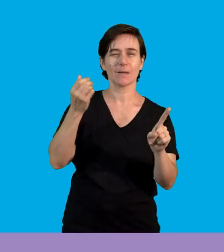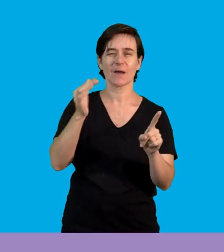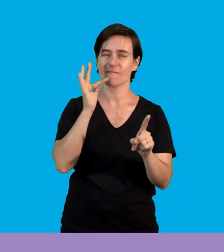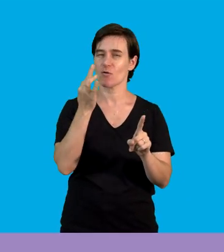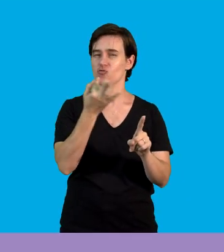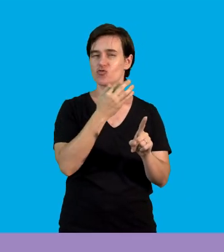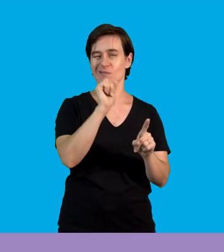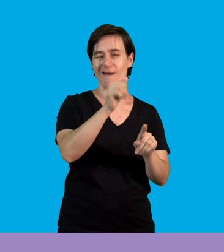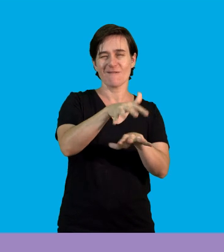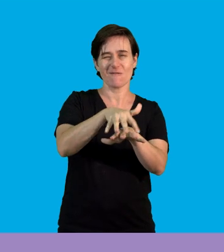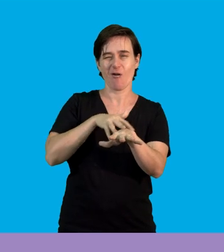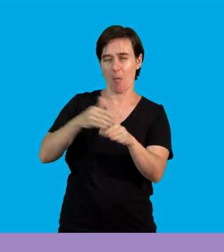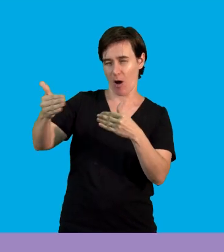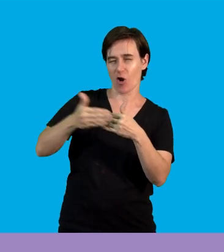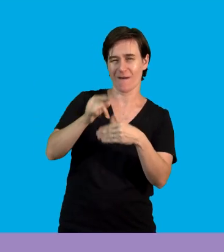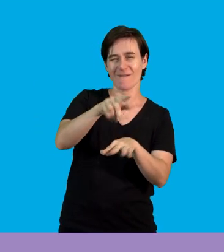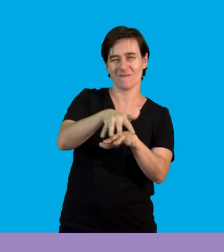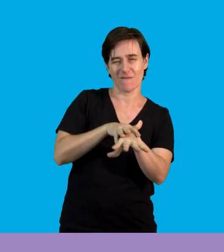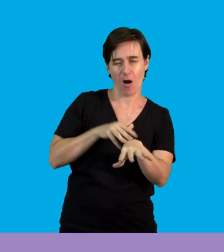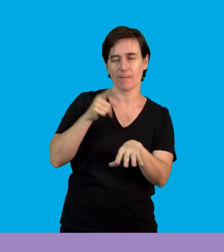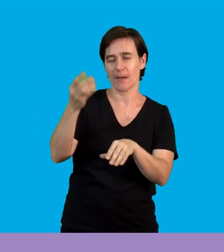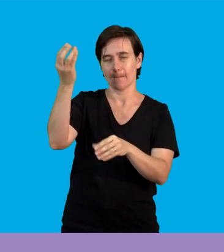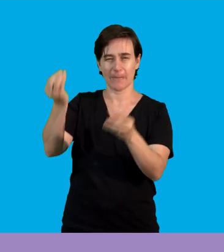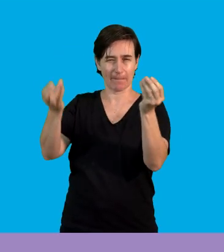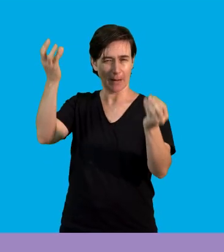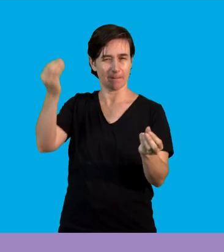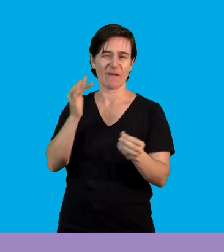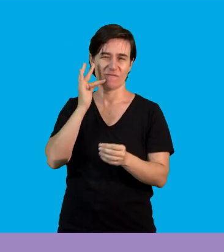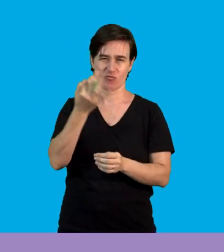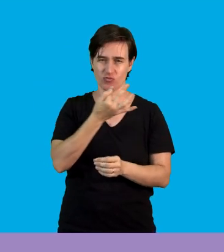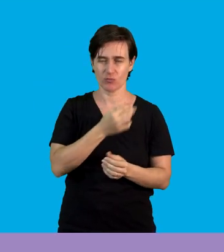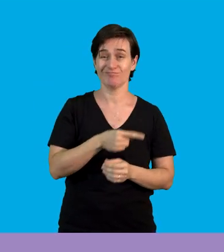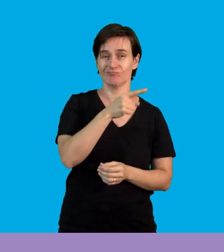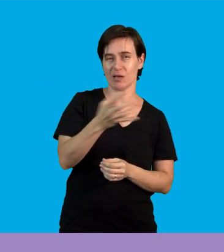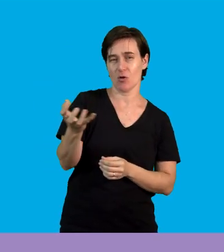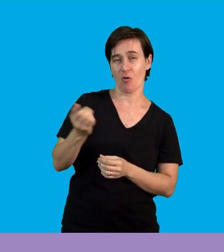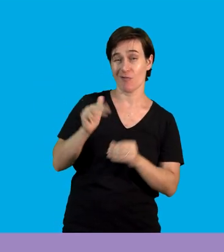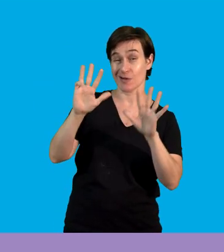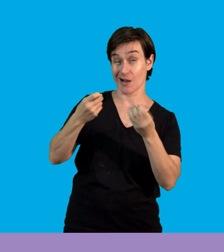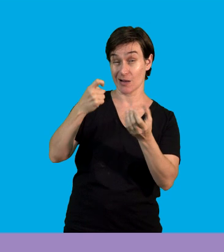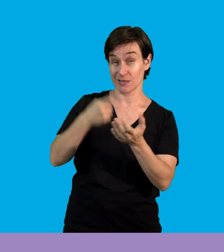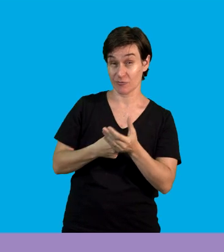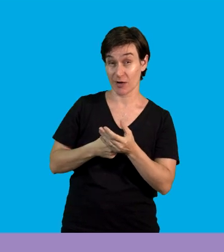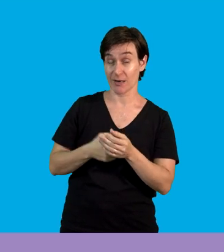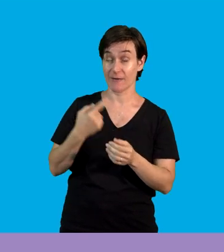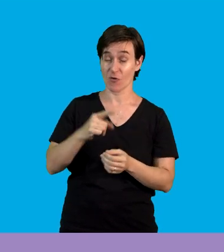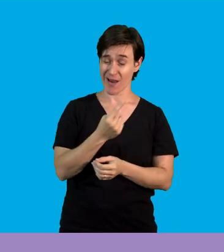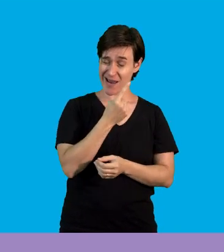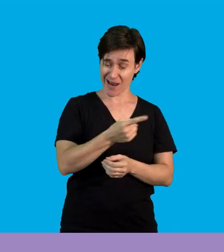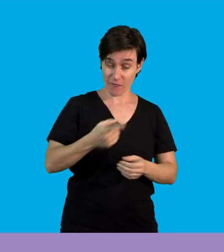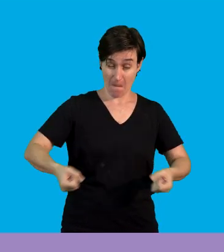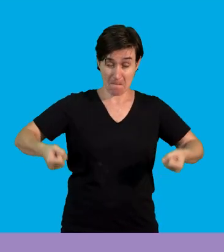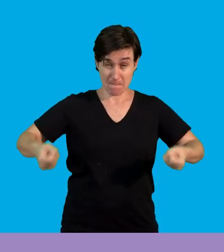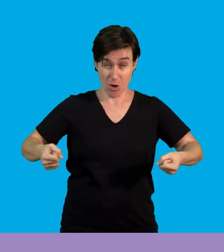the local farm. His daily pay is 90 rand. And he also gets 5 rand for